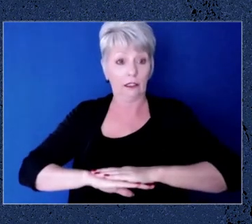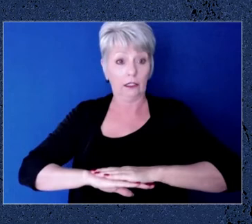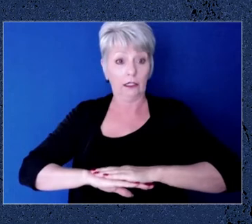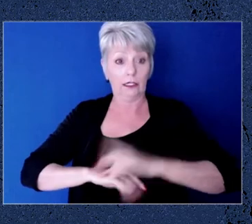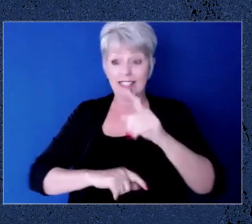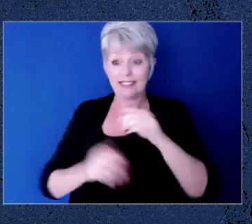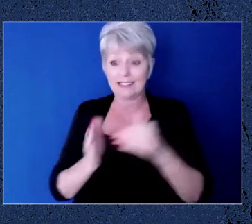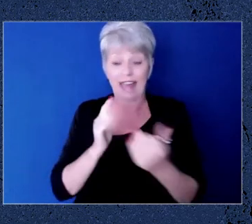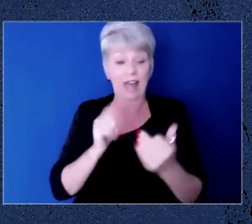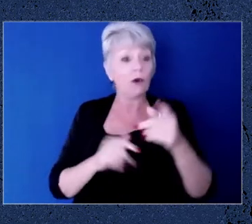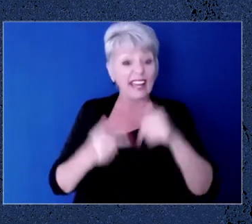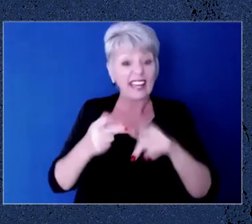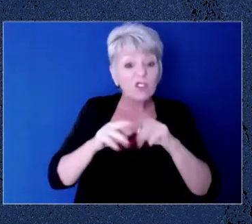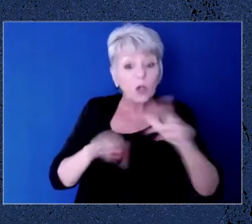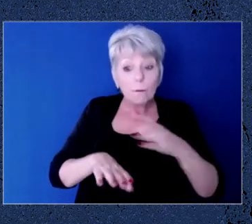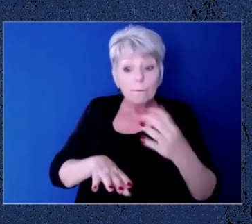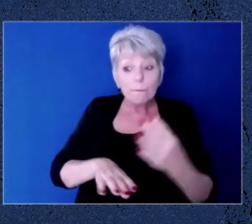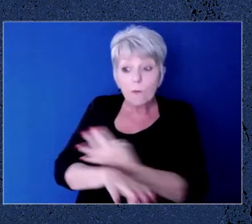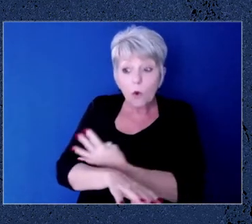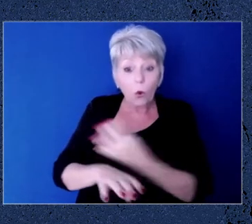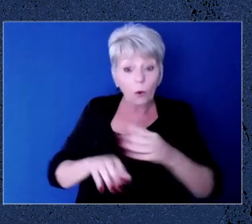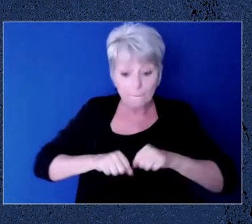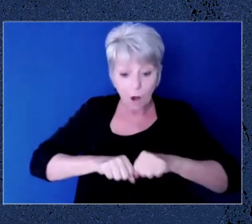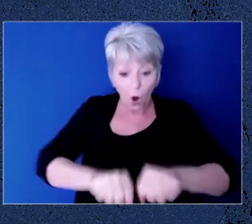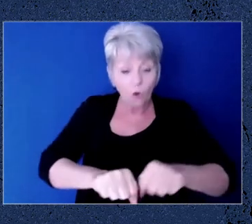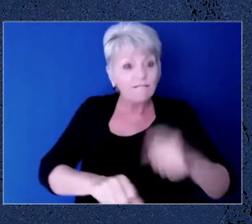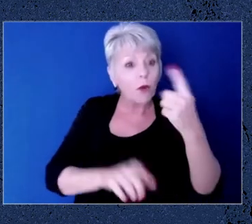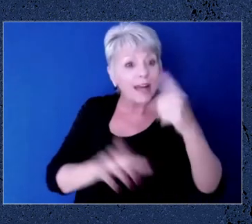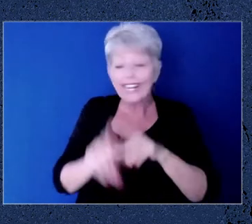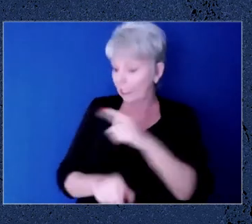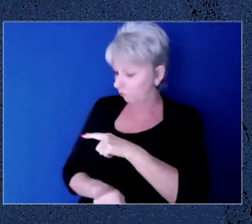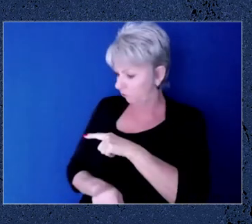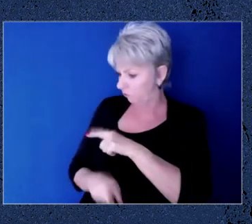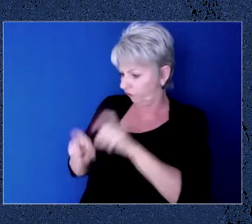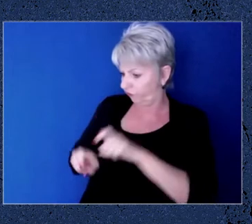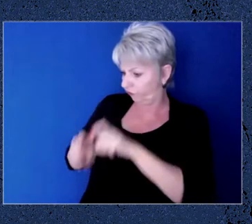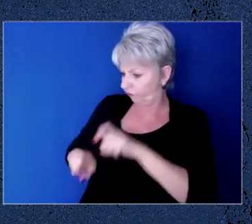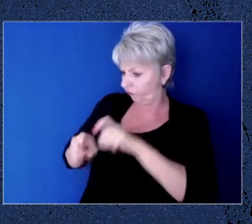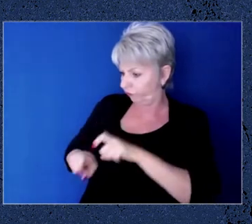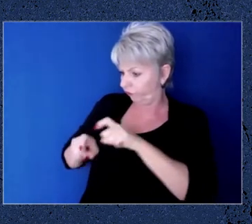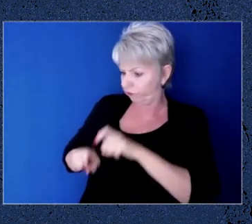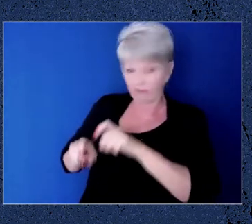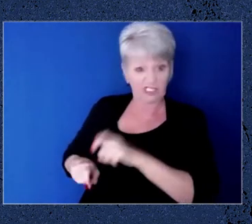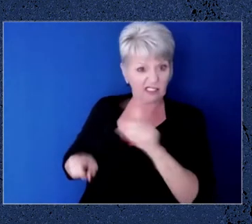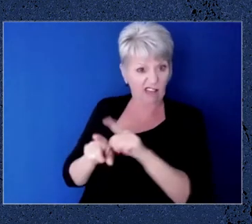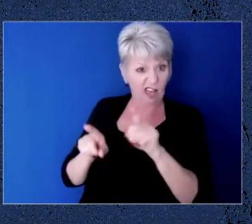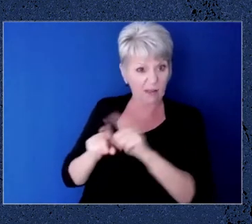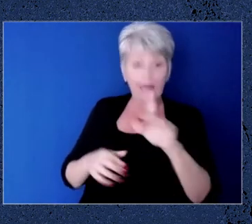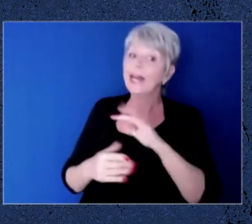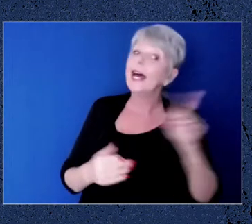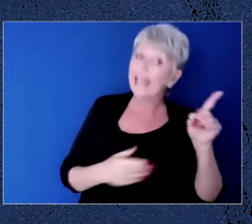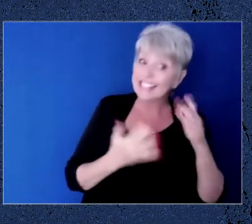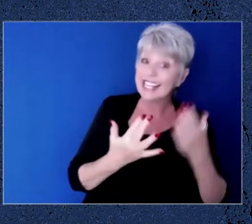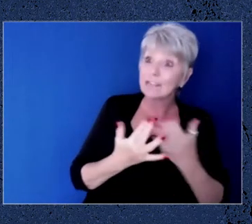Don't mow your lawn for a year. It's the exact same analogy. What's happened now, except it's been over a century. Because it's interrupted that management of culture